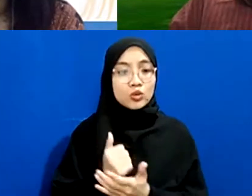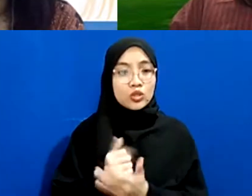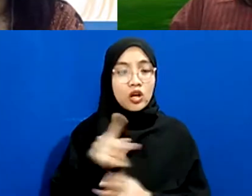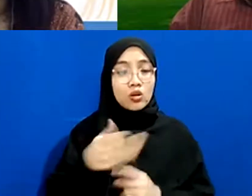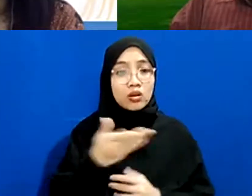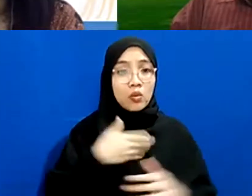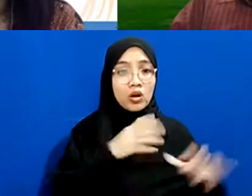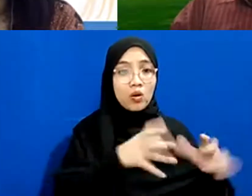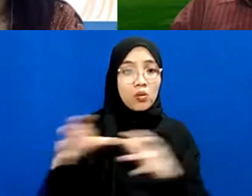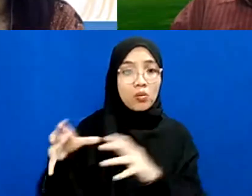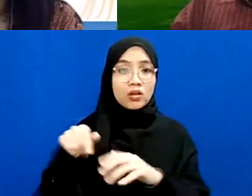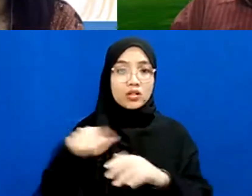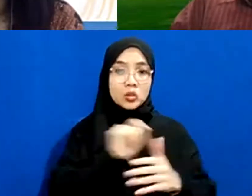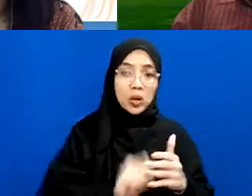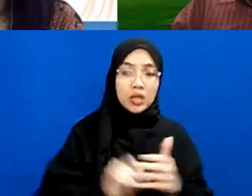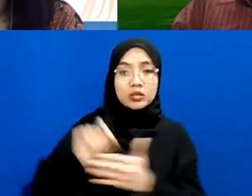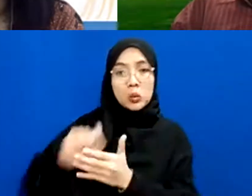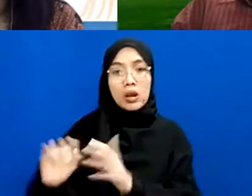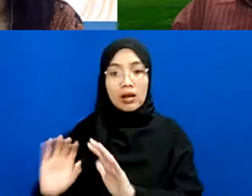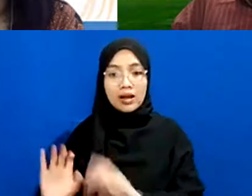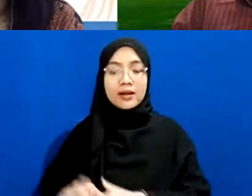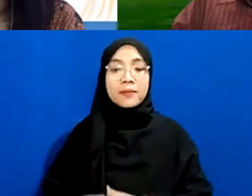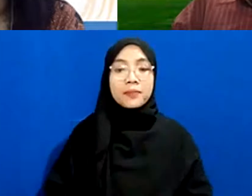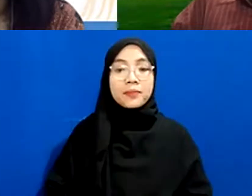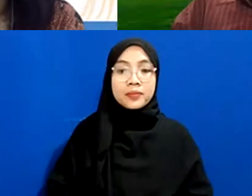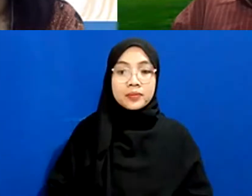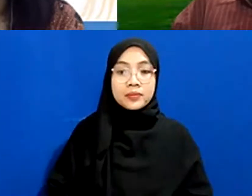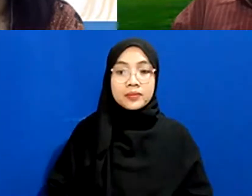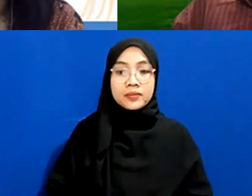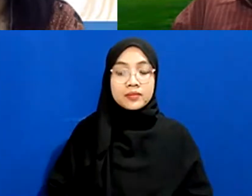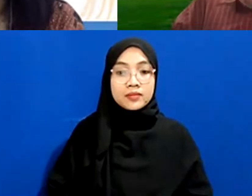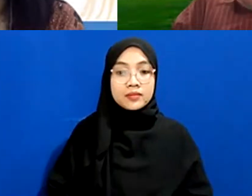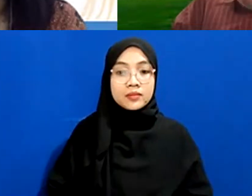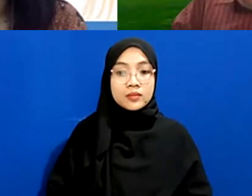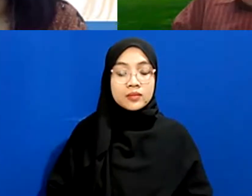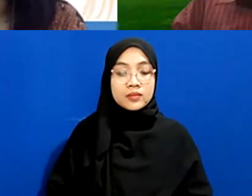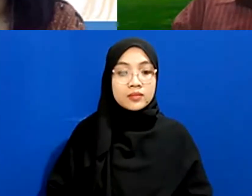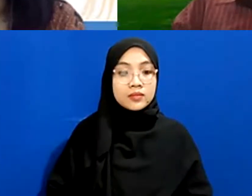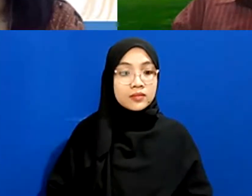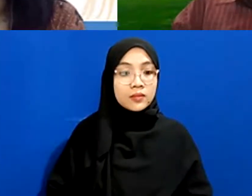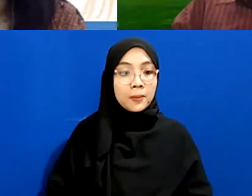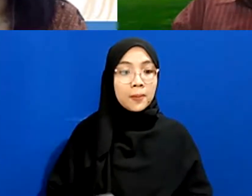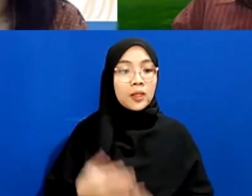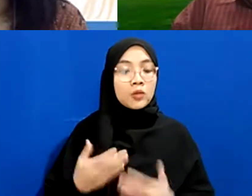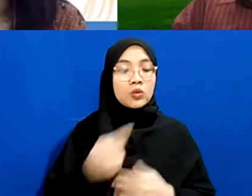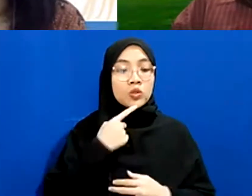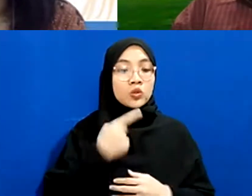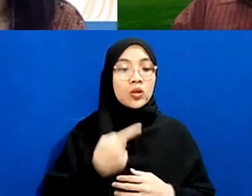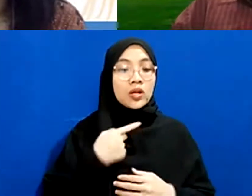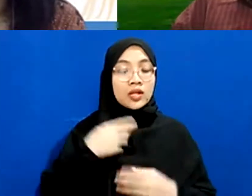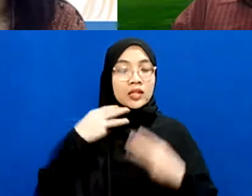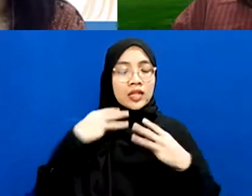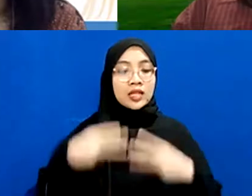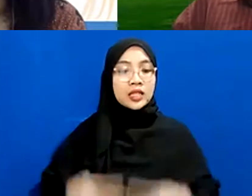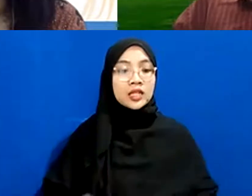I congratulate you on your looking at the ethical issues. I think that's really important. Importance of